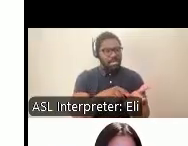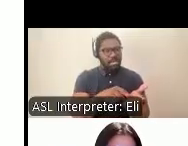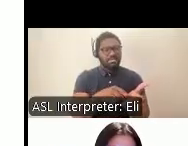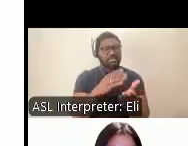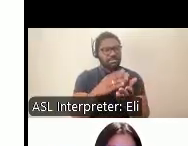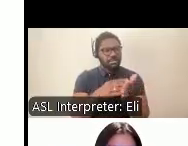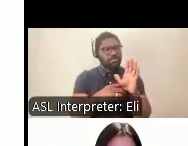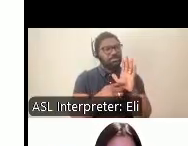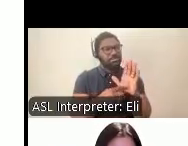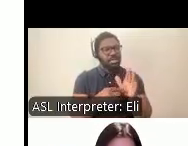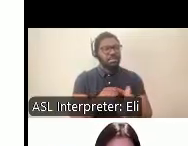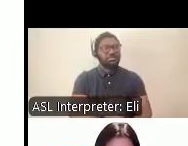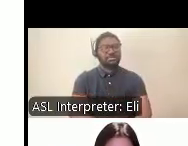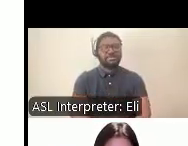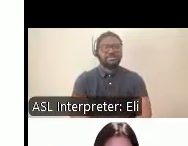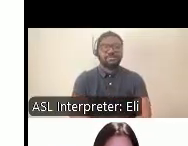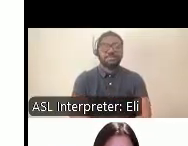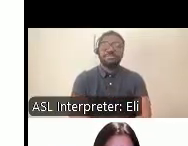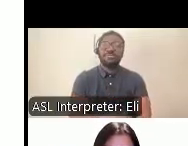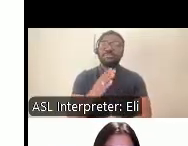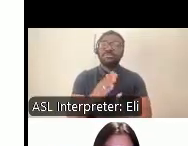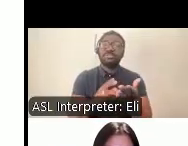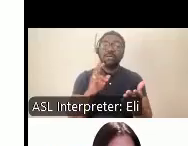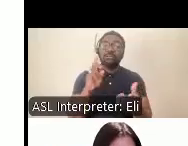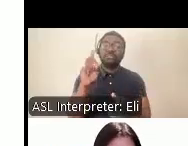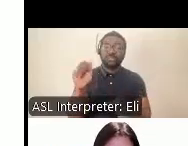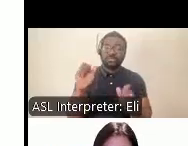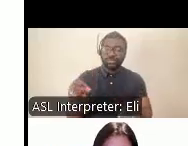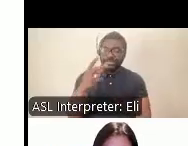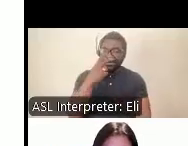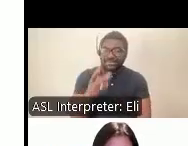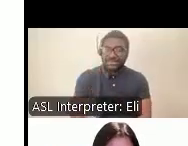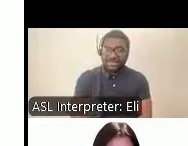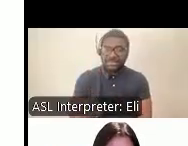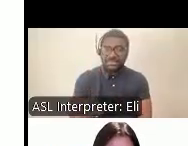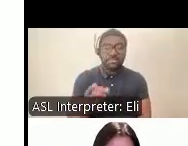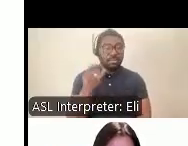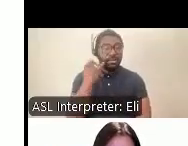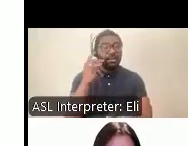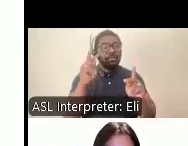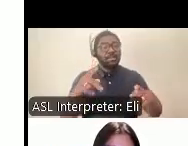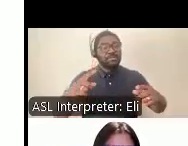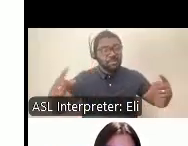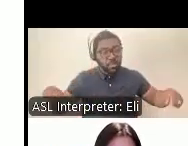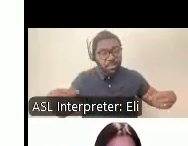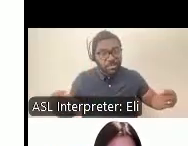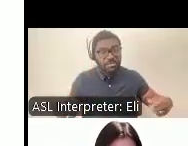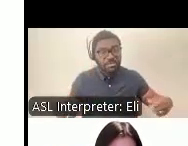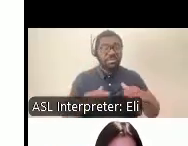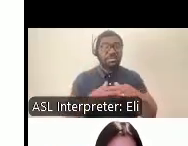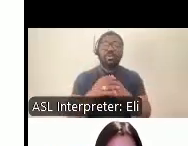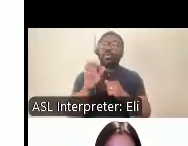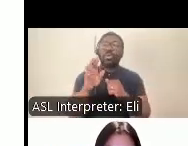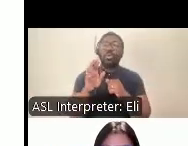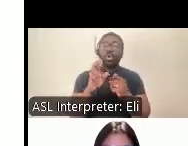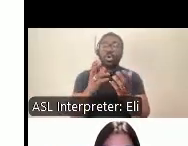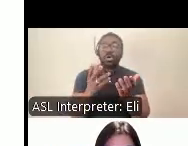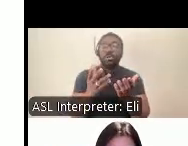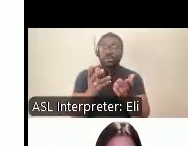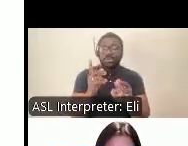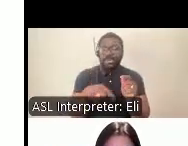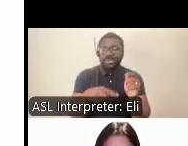signs. Some disabilities are visible, like when we see someone using a wheelchair. Others are less visible,